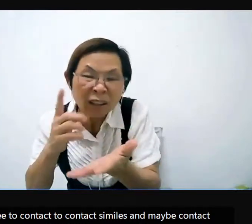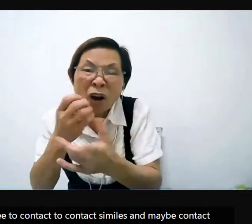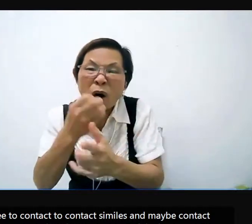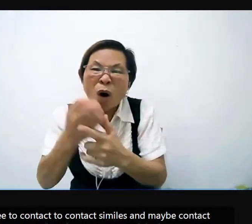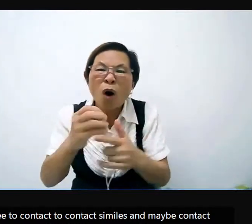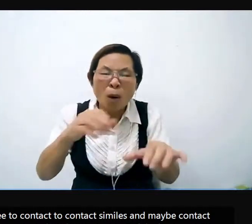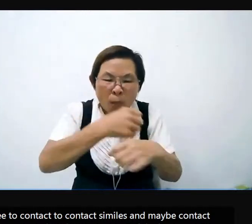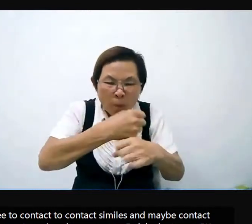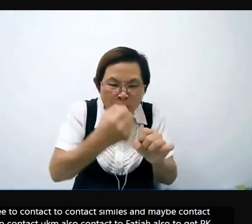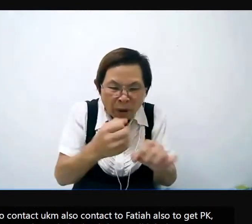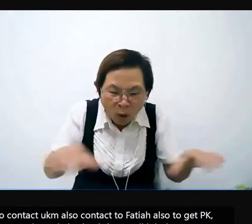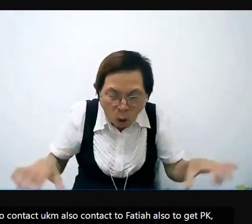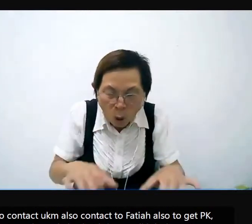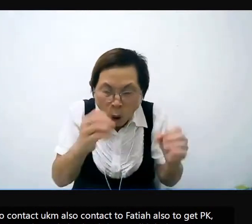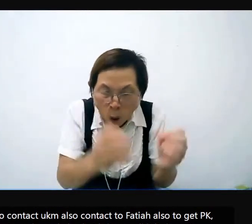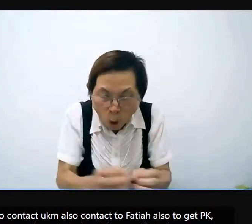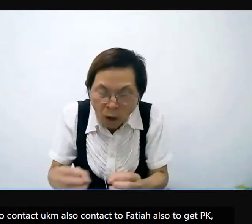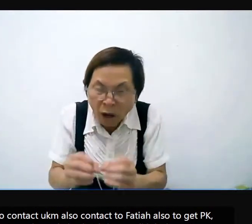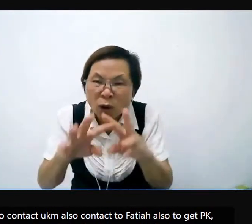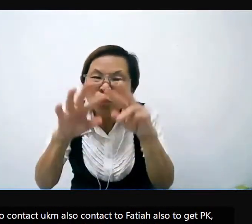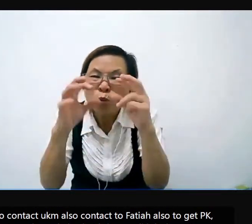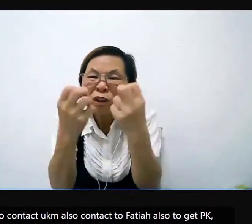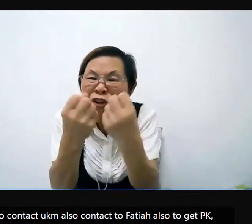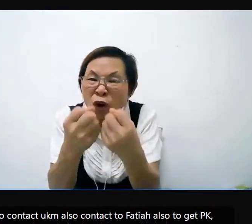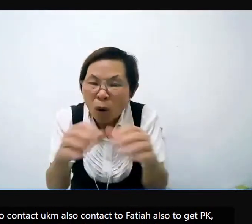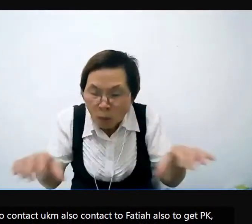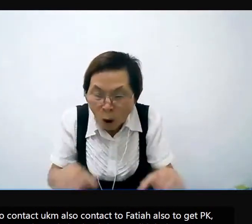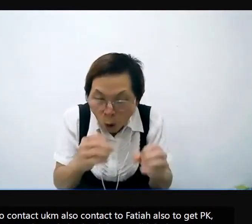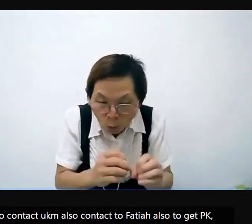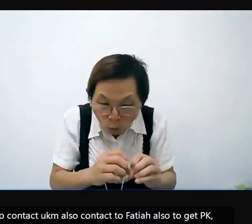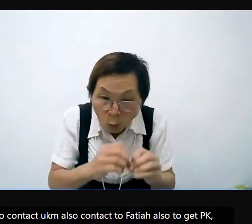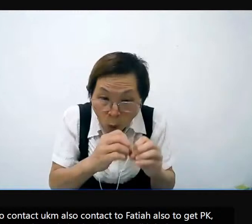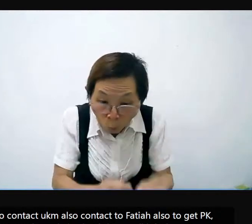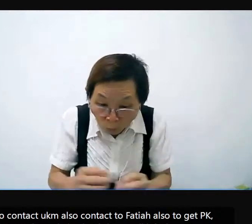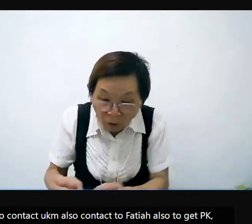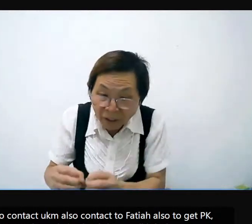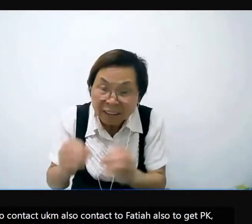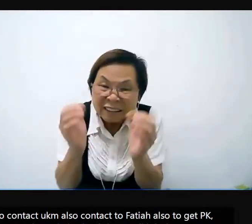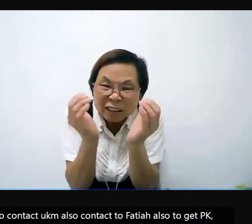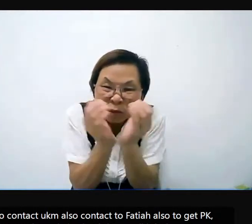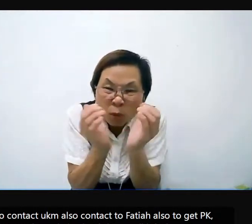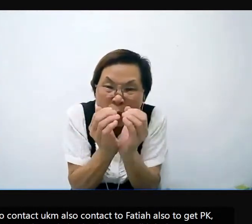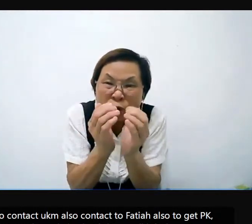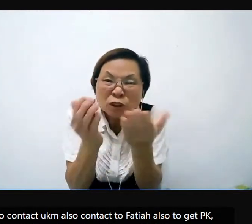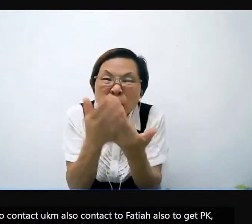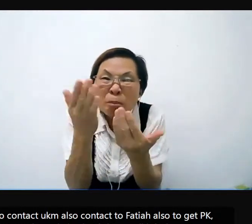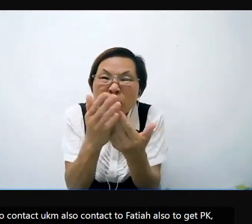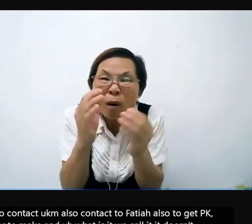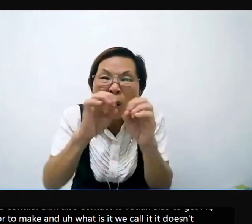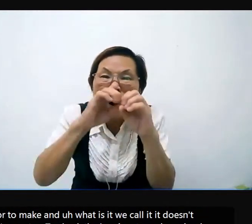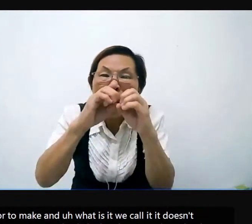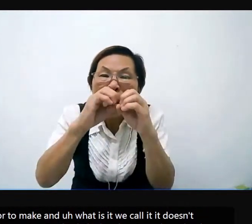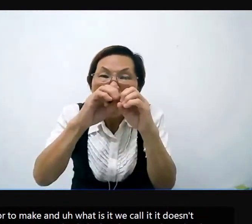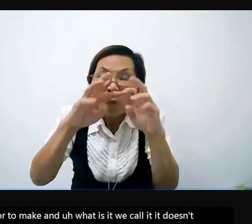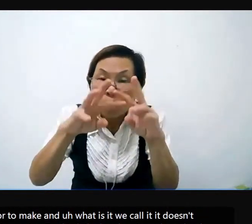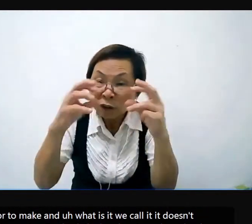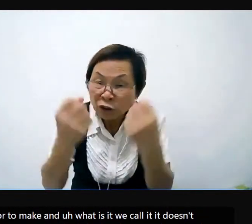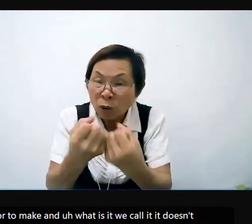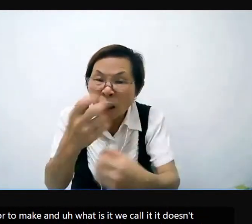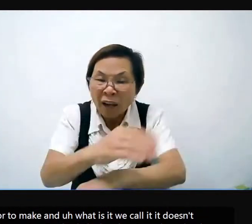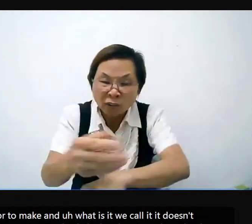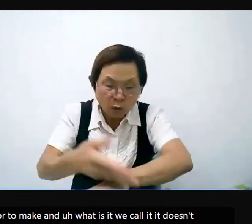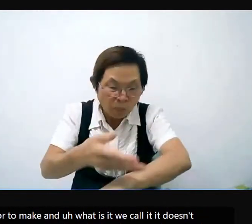also sorry, to make a simple workshop. To improve the knowledge, to improve the what is it we call